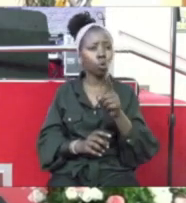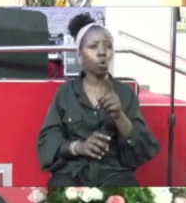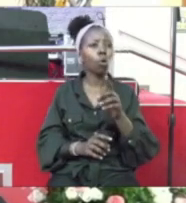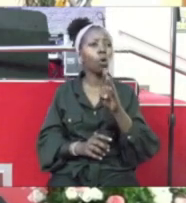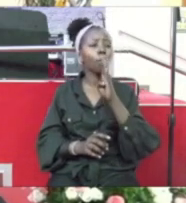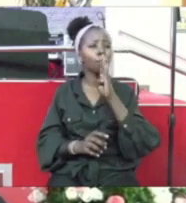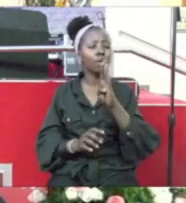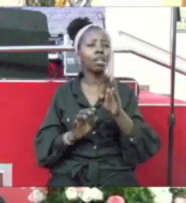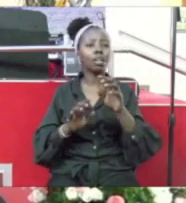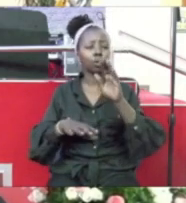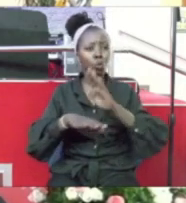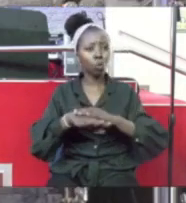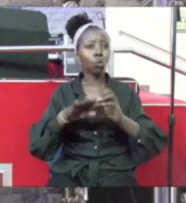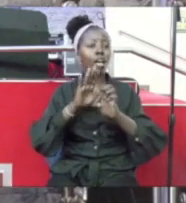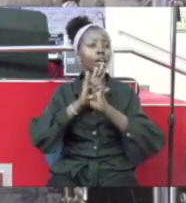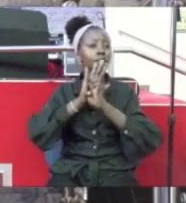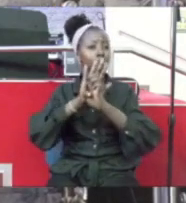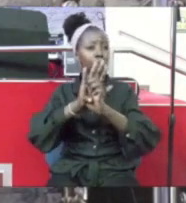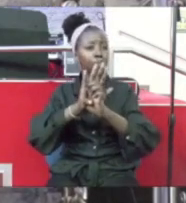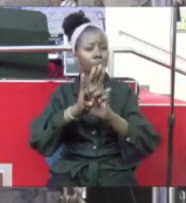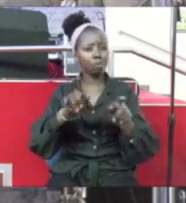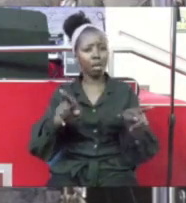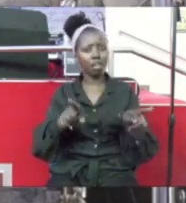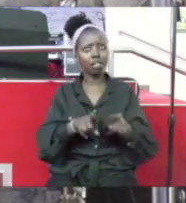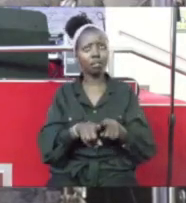examples. Na hivyo tuwe mfano mzuri. And again,